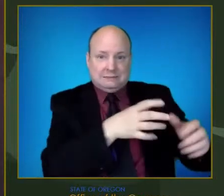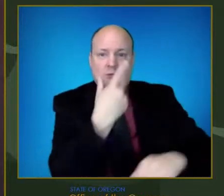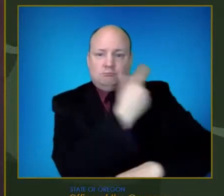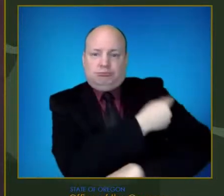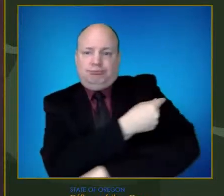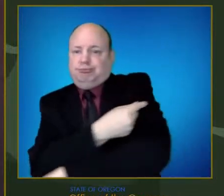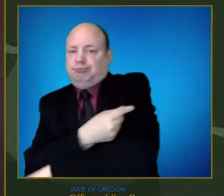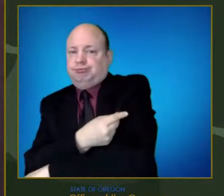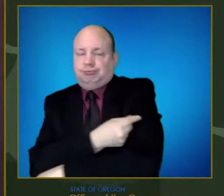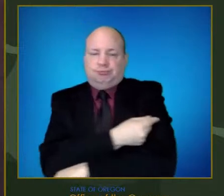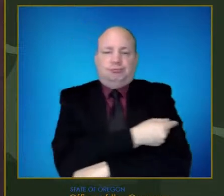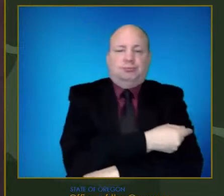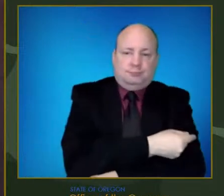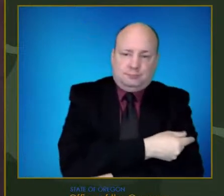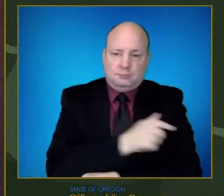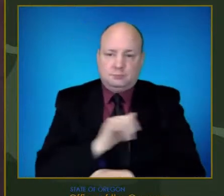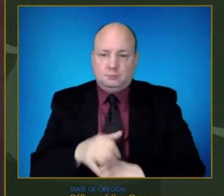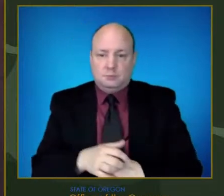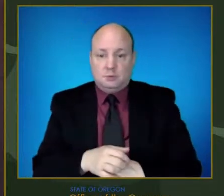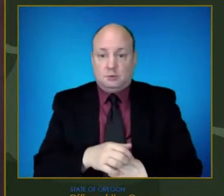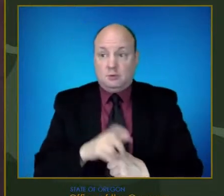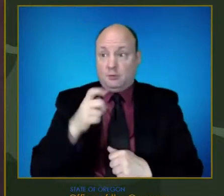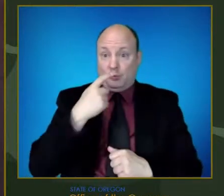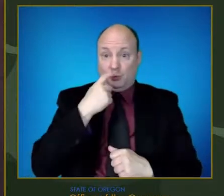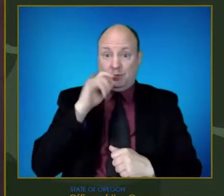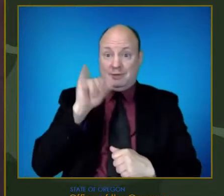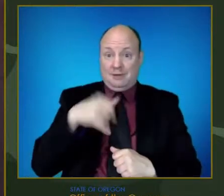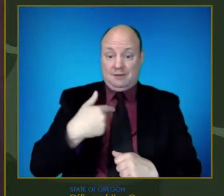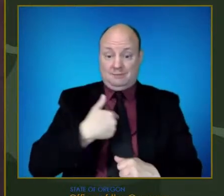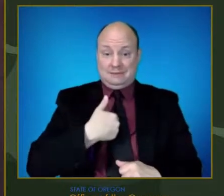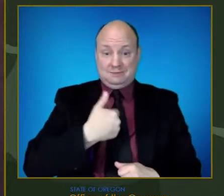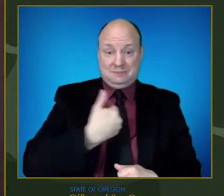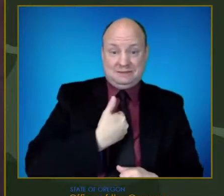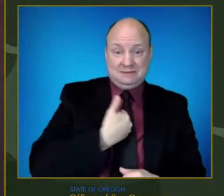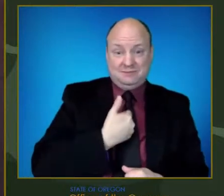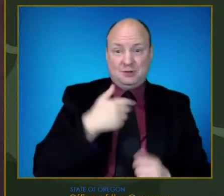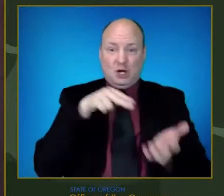the effort, bring your family members and do it all together.